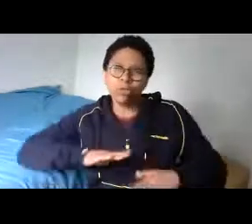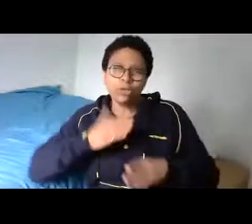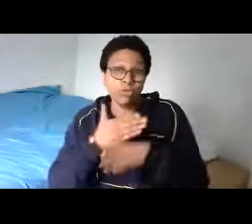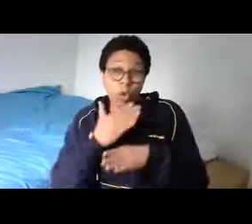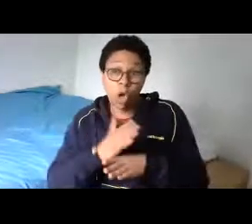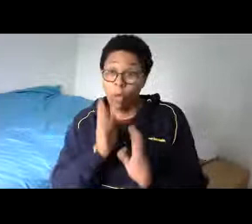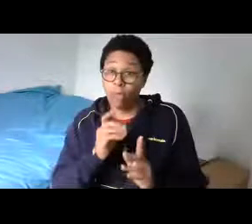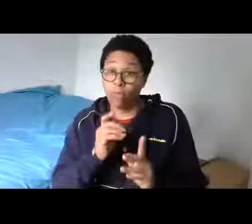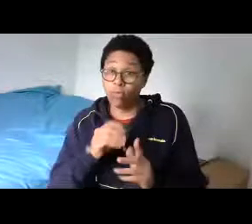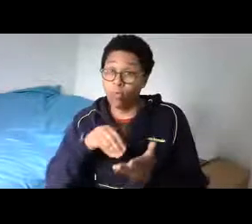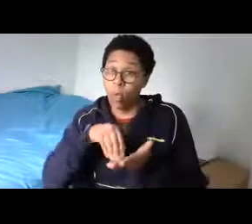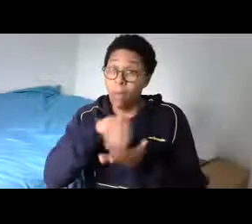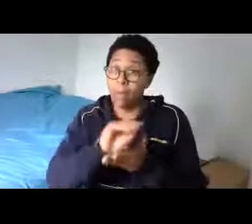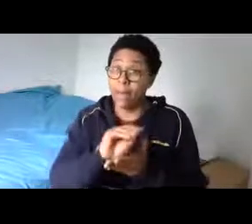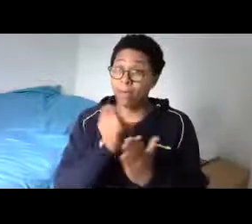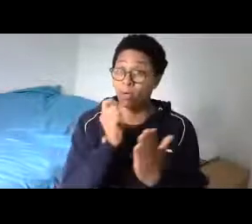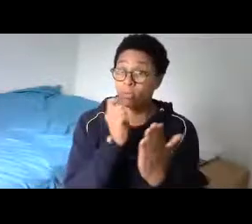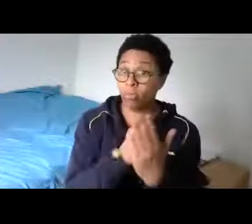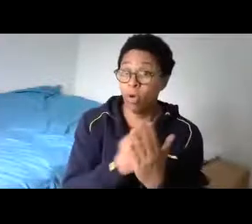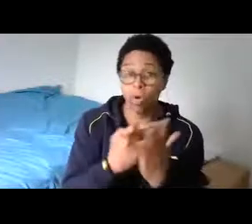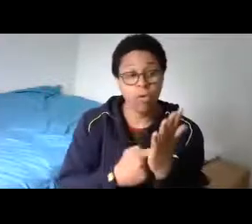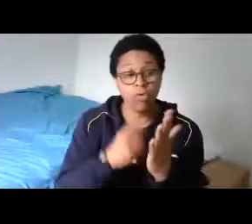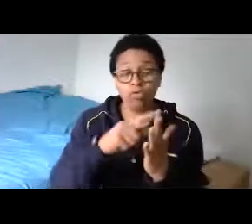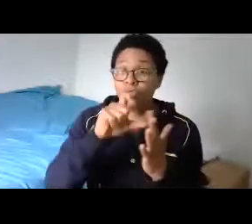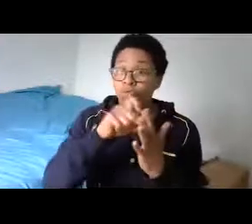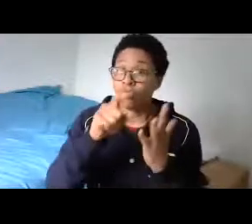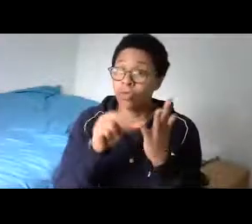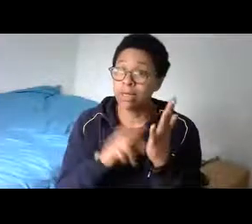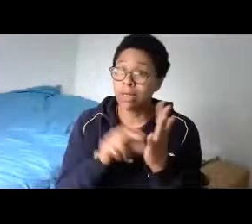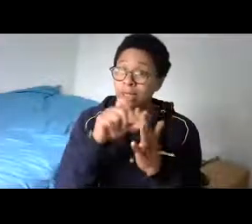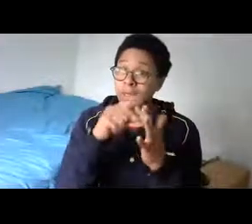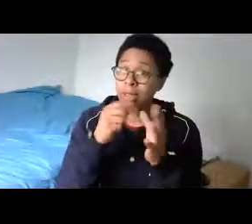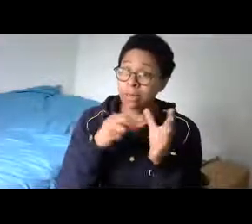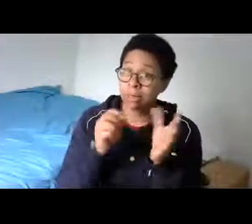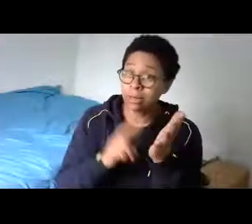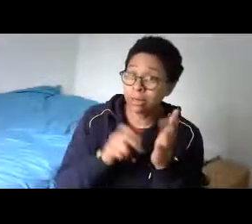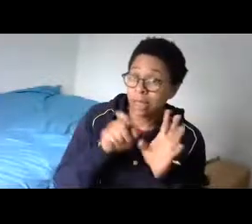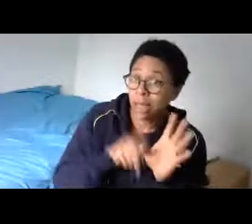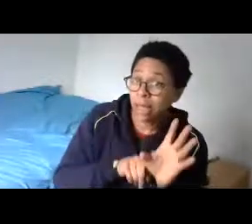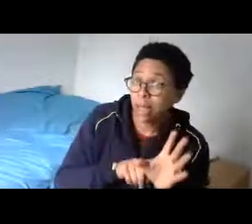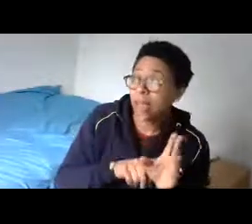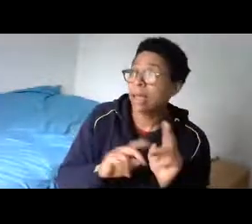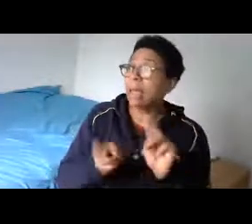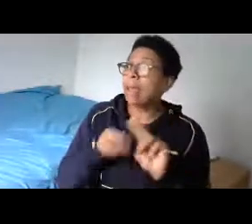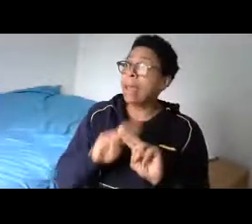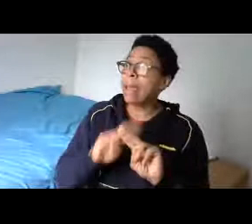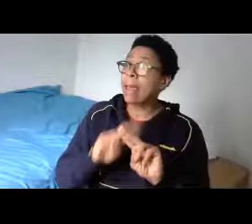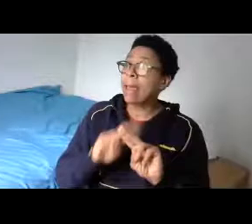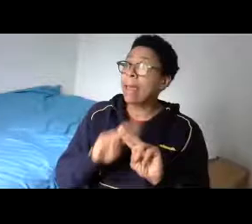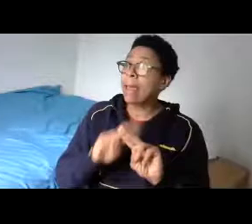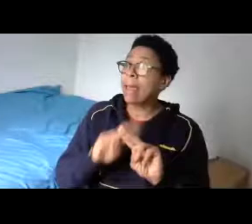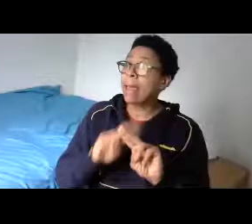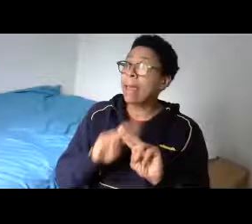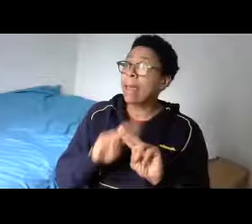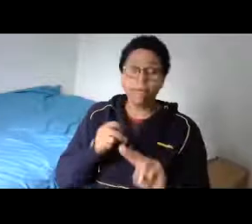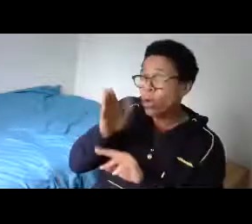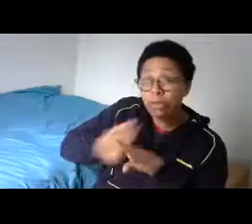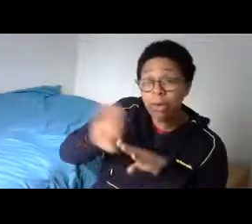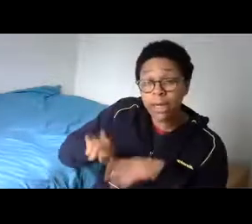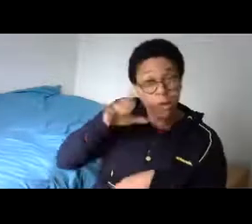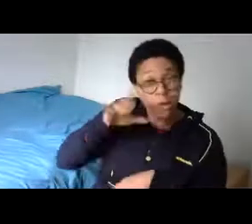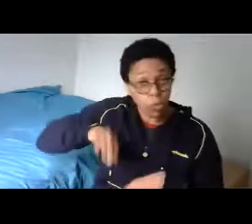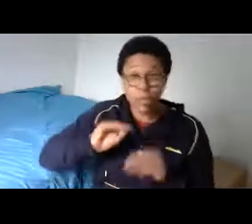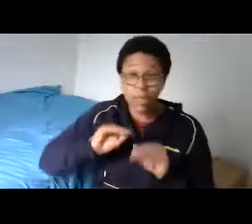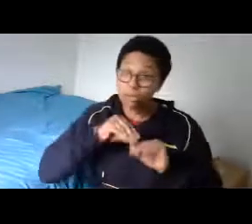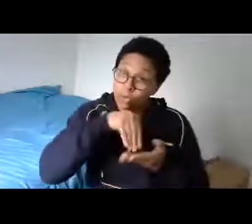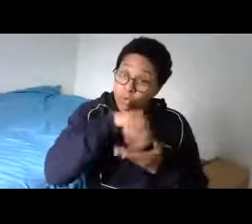for recruitment, for if you need to train people, you have to pay for training and so on.